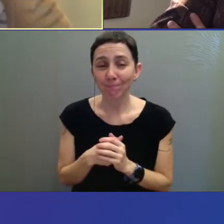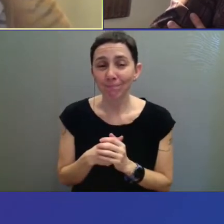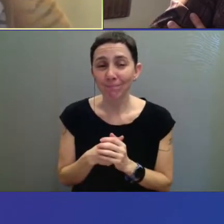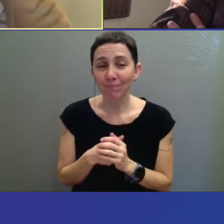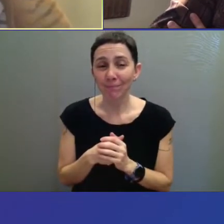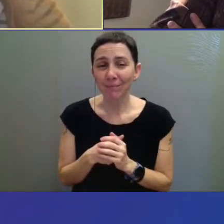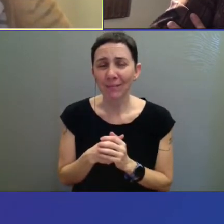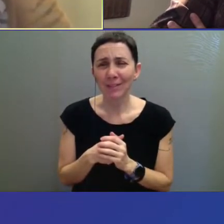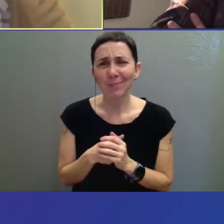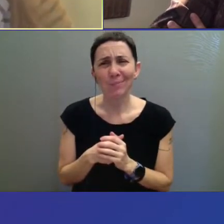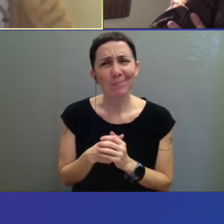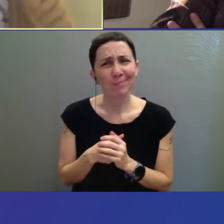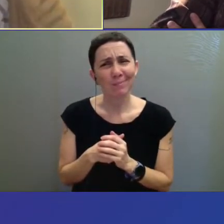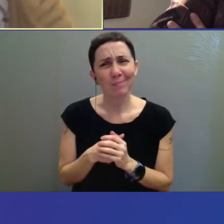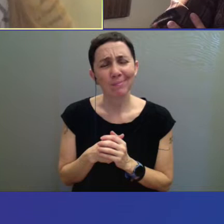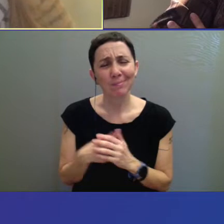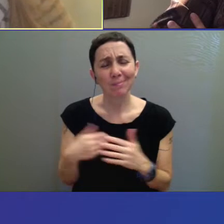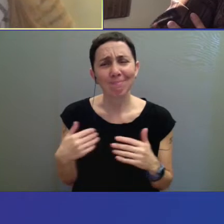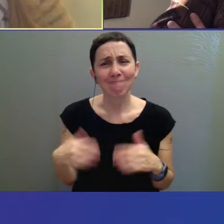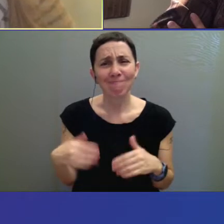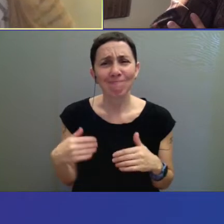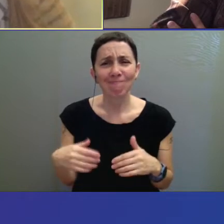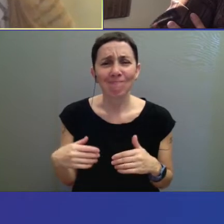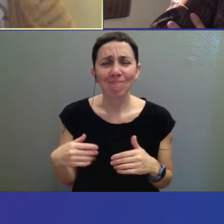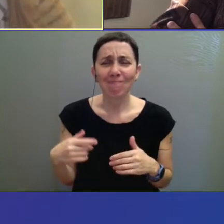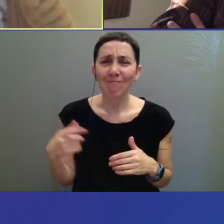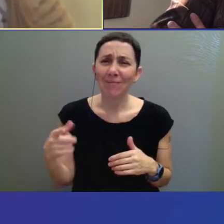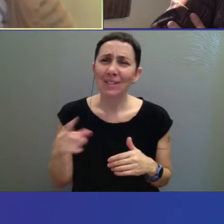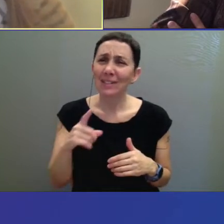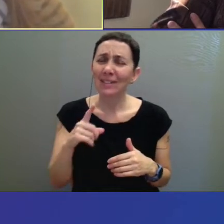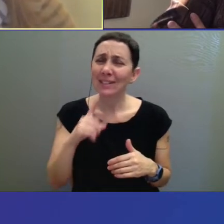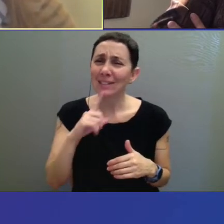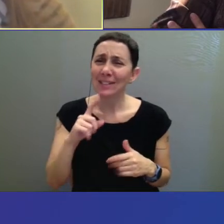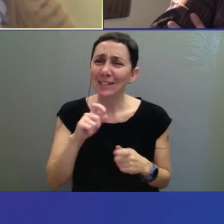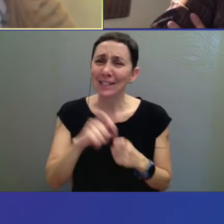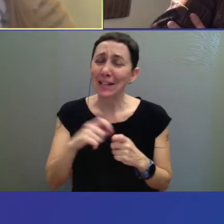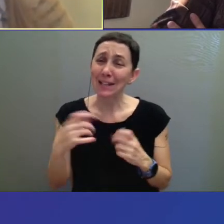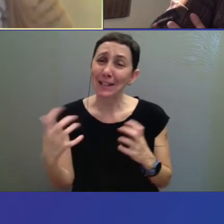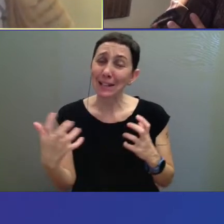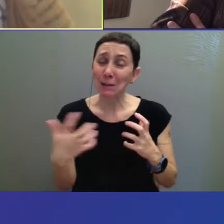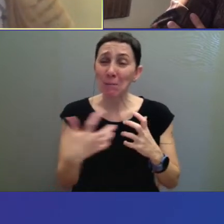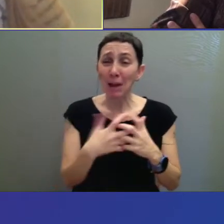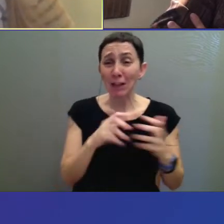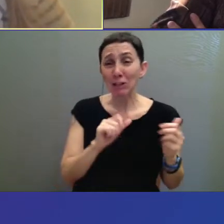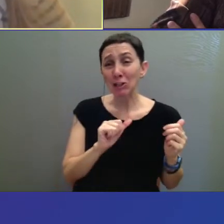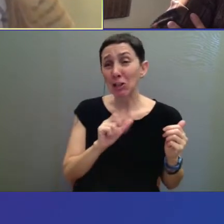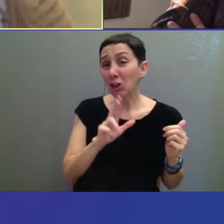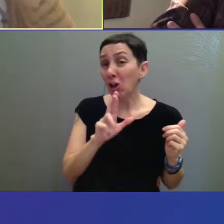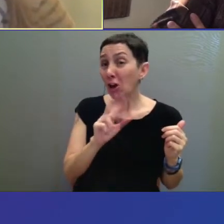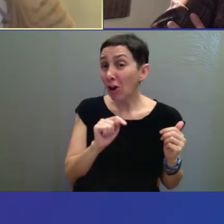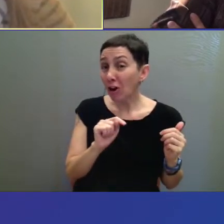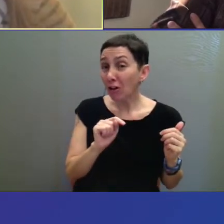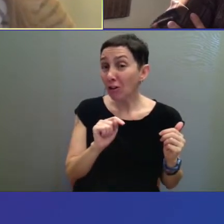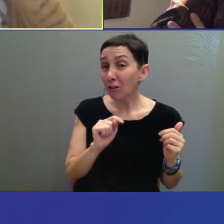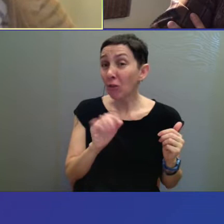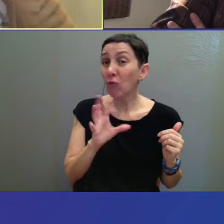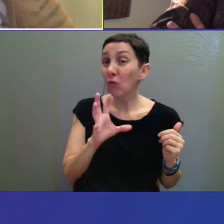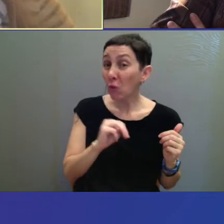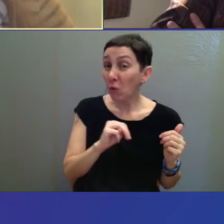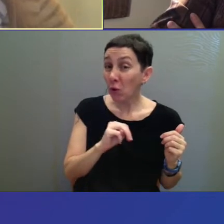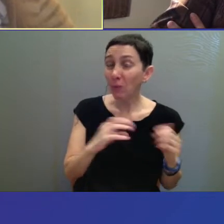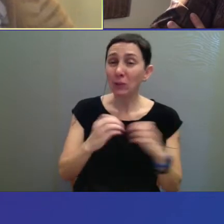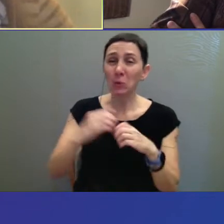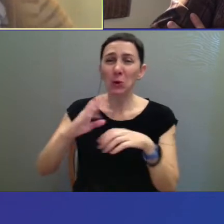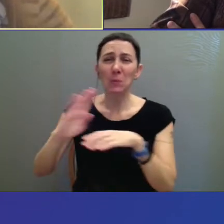But it doesn't resonate exactly with the art form. You know, it's more the industry talking. And when we think about